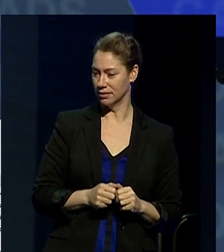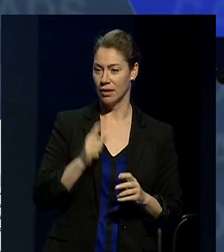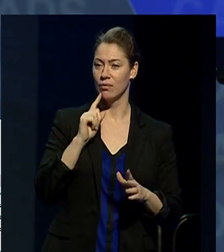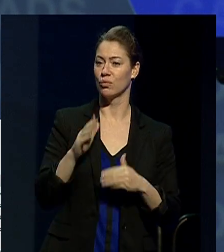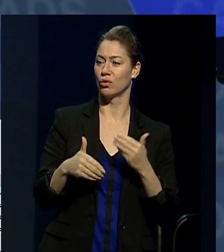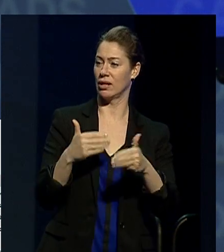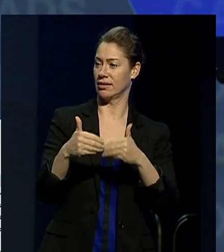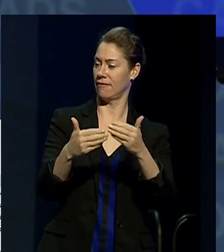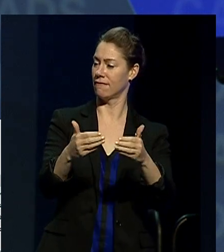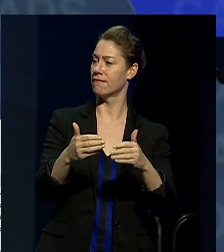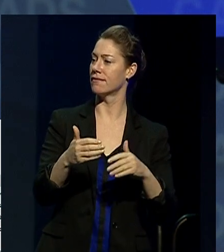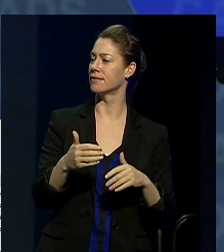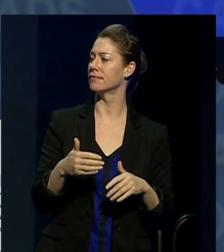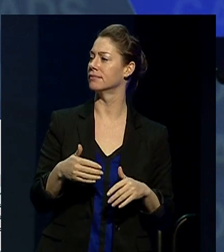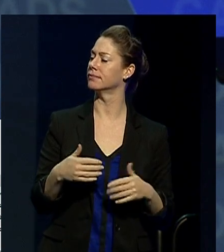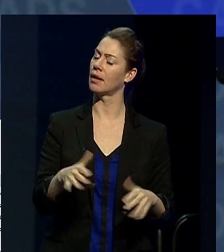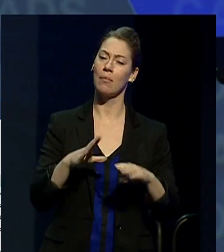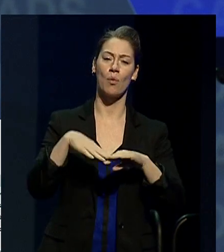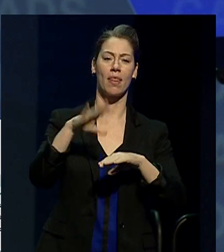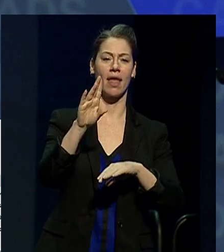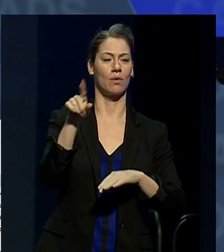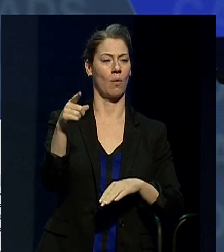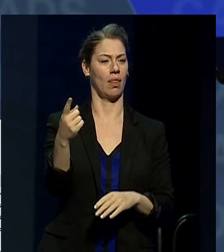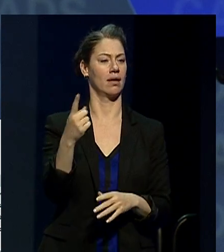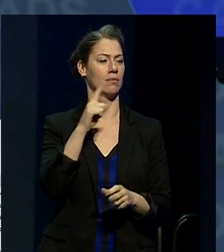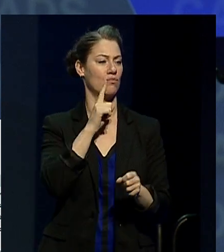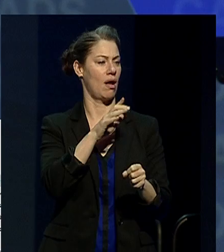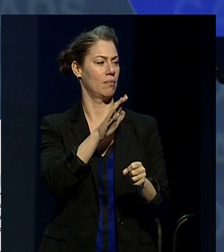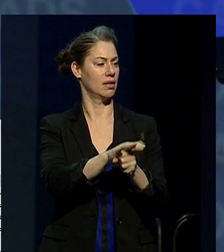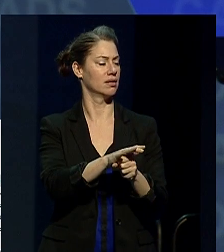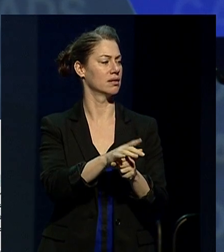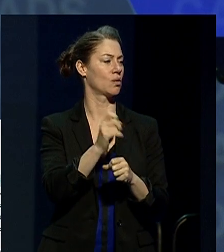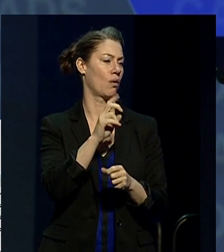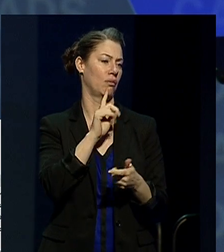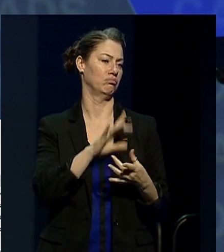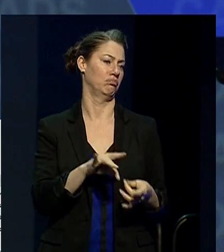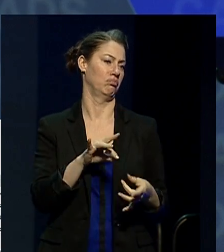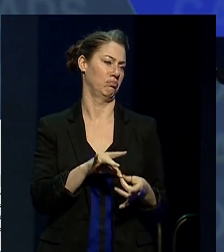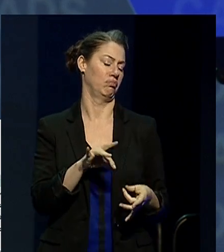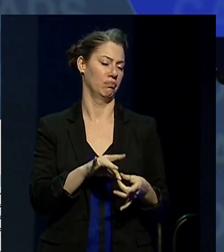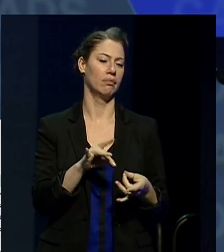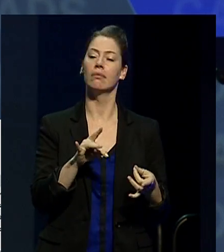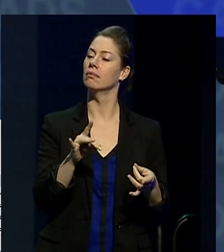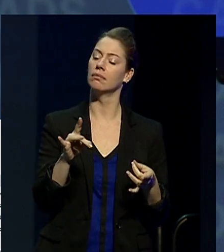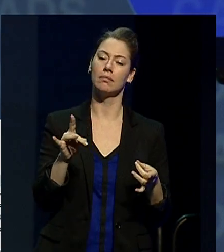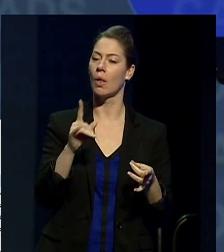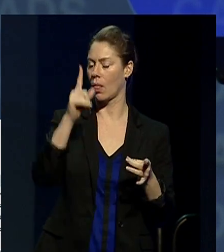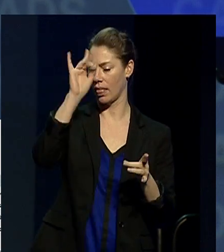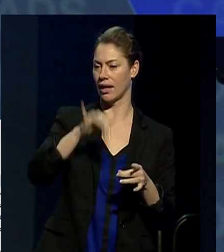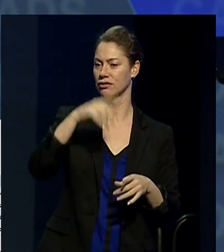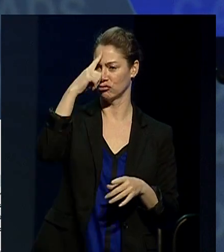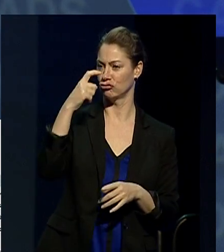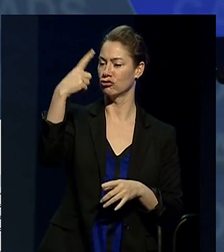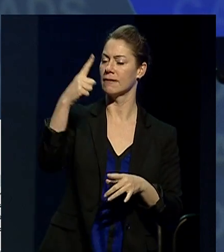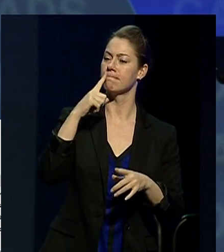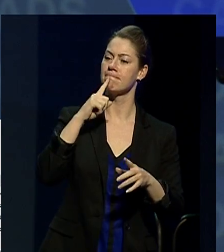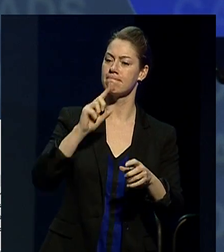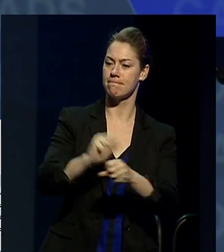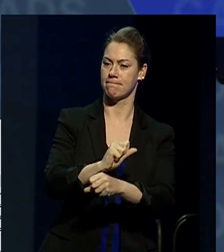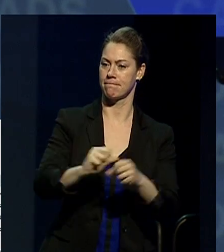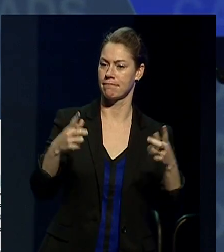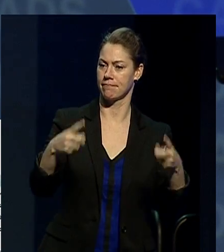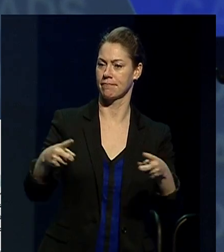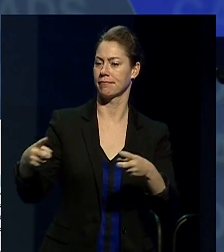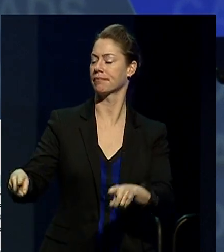Progressive is more than just a promise or a platitude. It's a dream delivered. I've worked